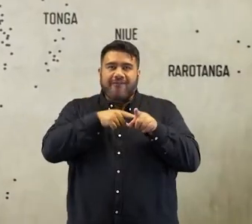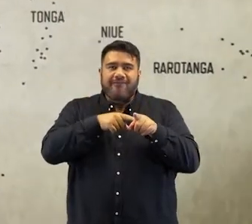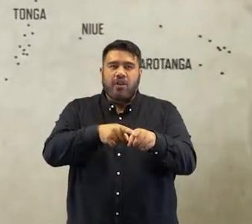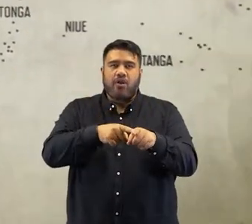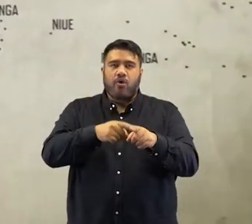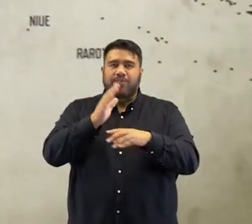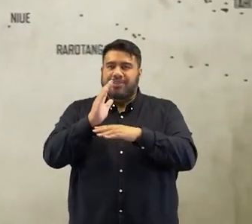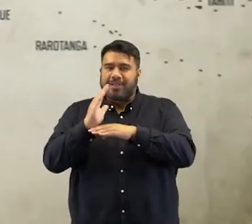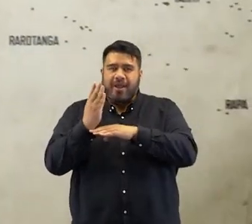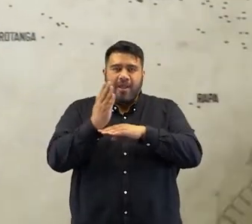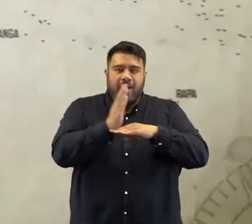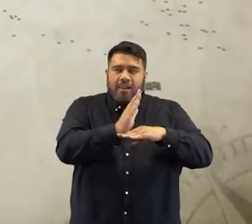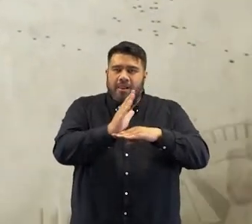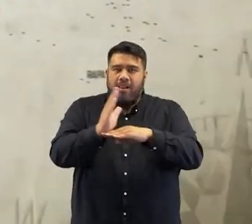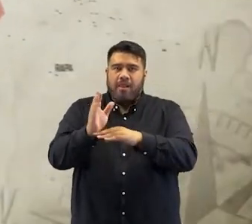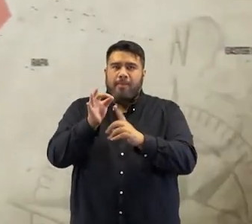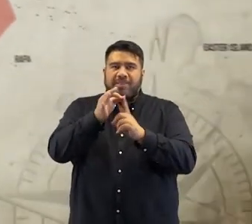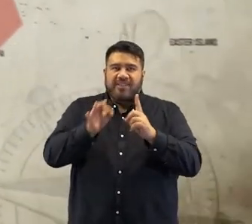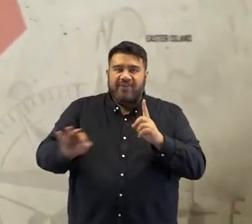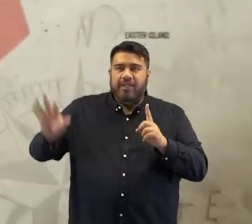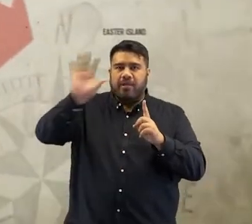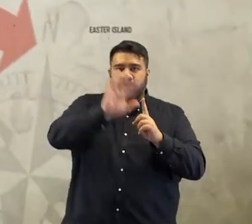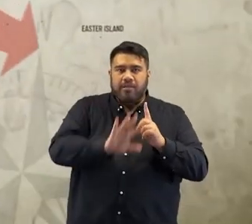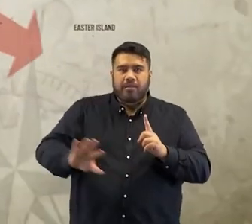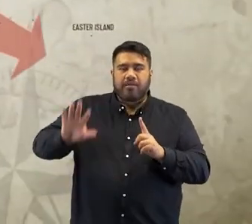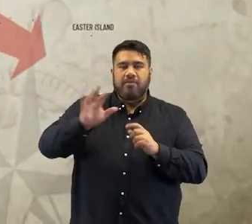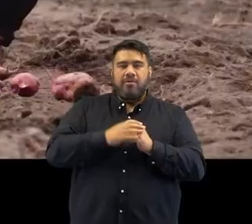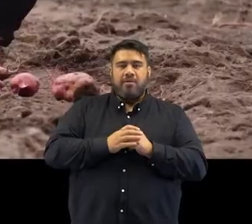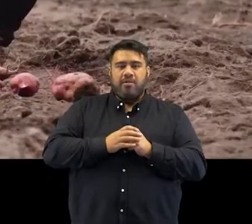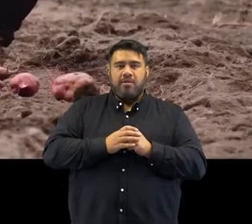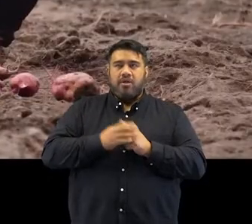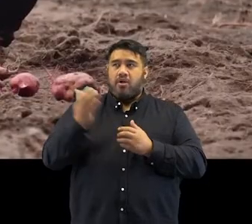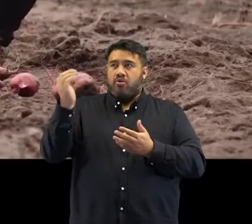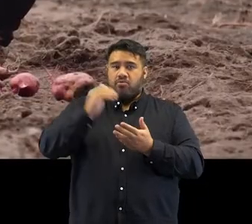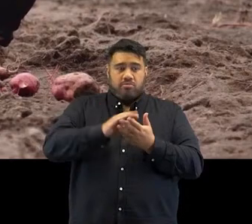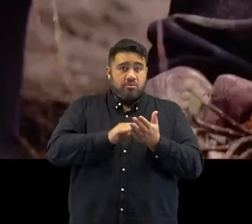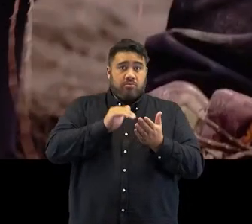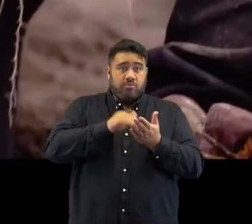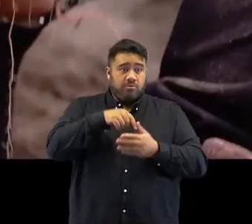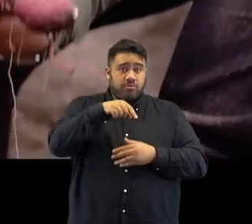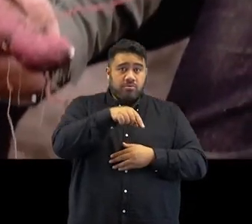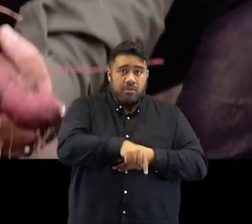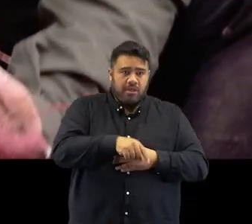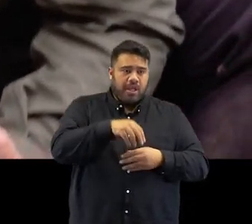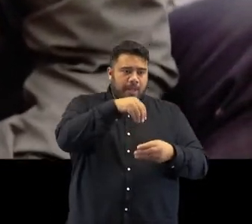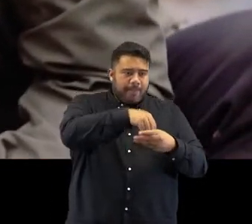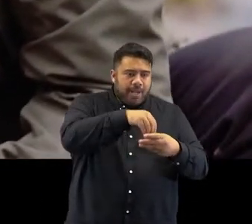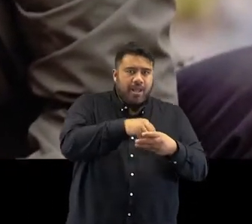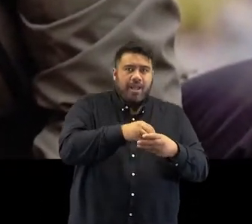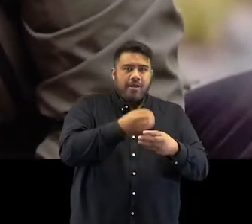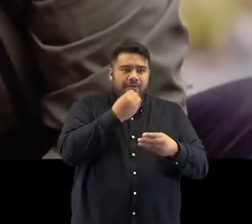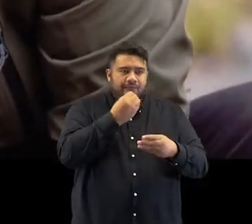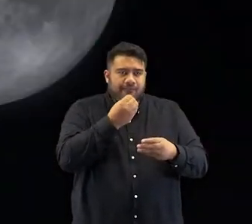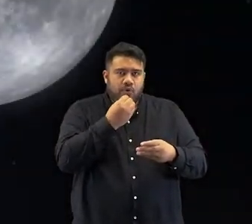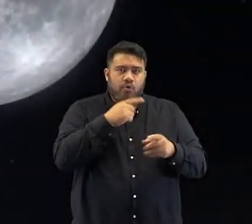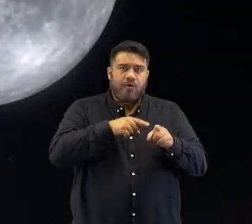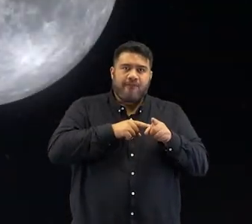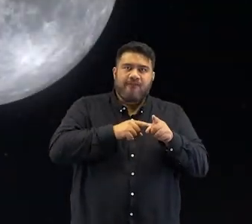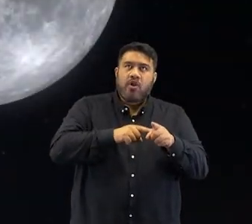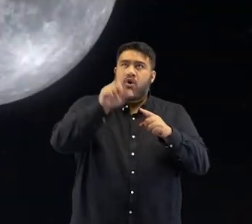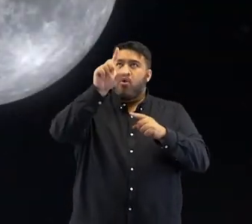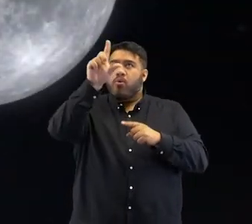We navigated the Pacific Ocean using these techniques. We lived, planted, and adapted ourselves to a very